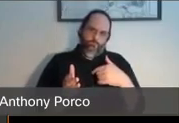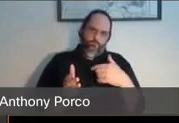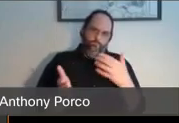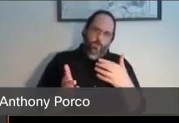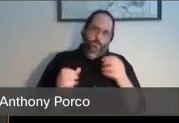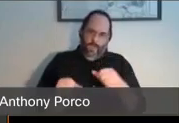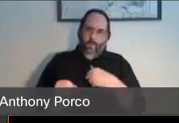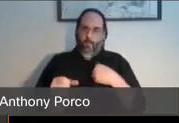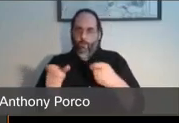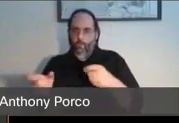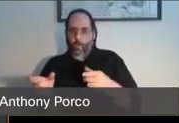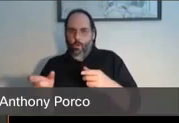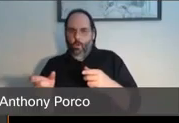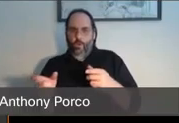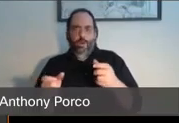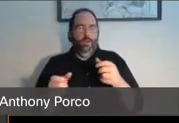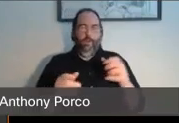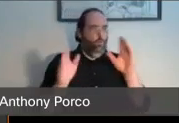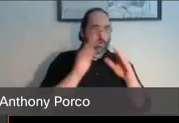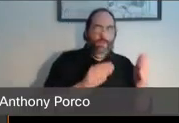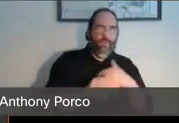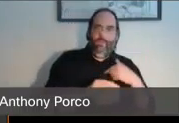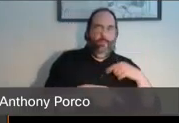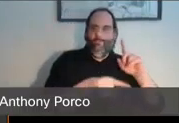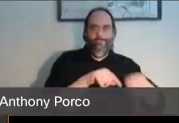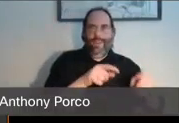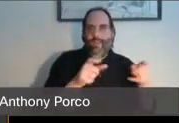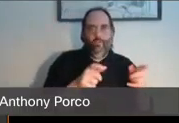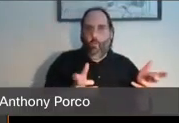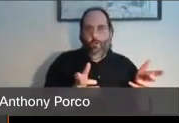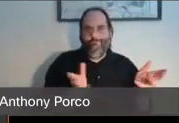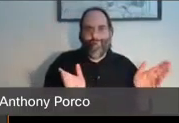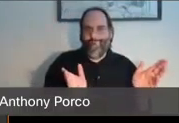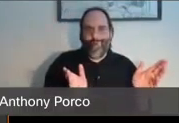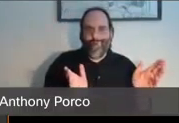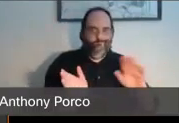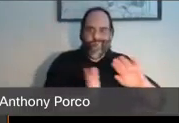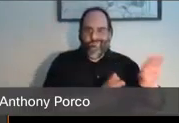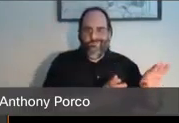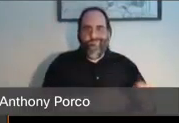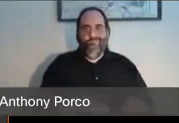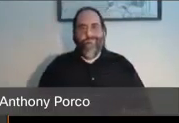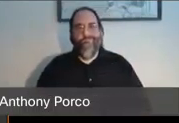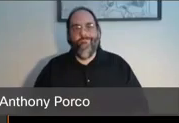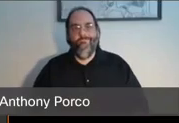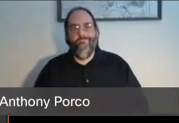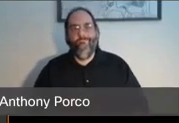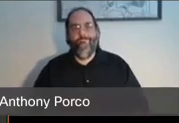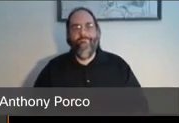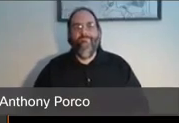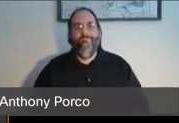control rather than worrying about things that are outside of our control.